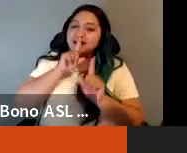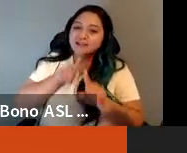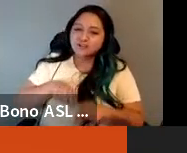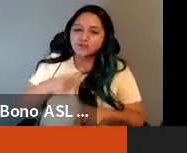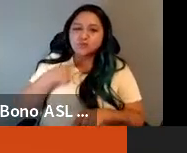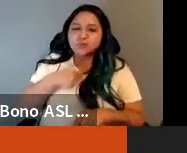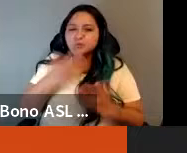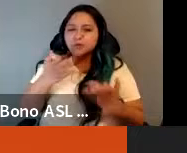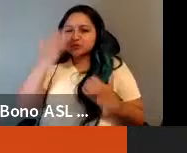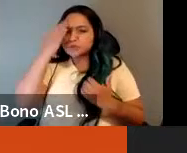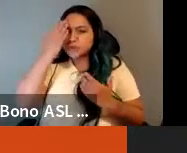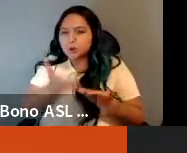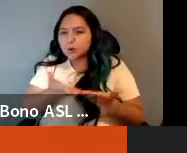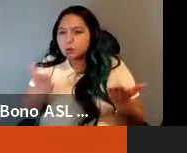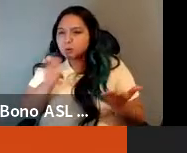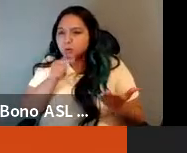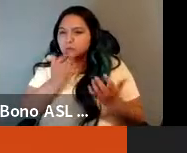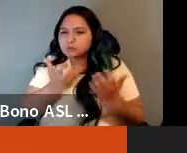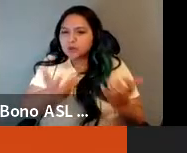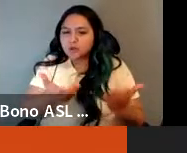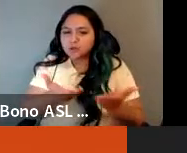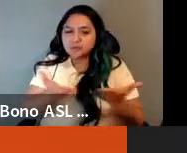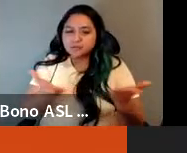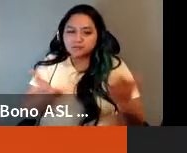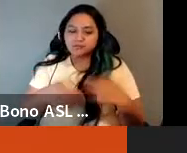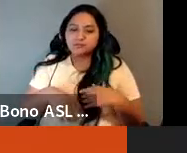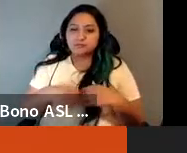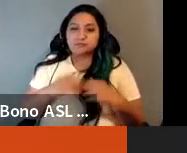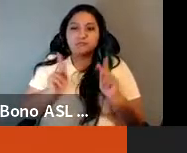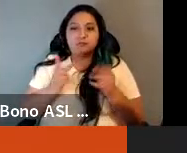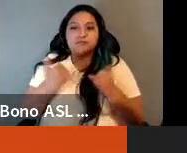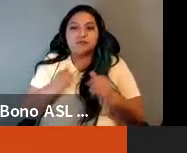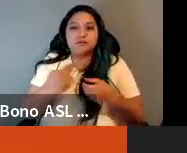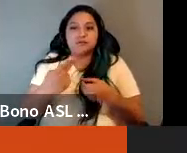audience. And now we have 80, and 81 is growing.